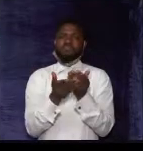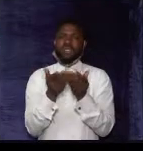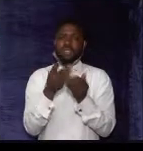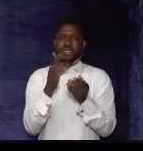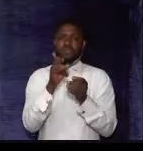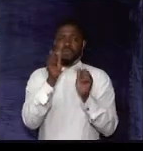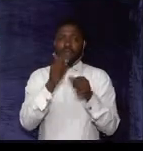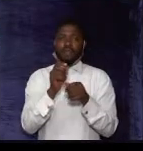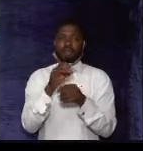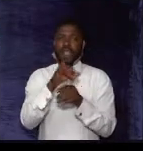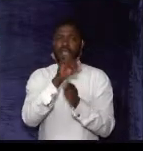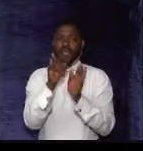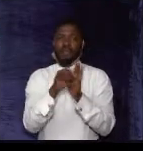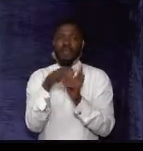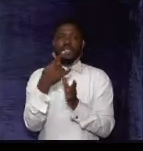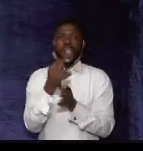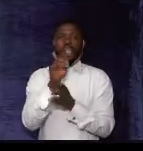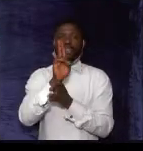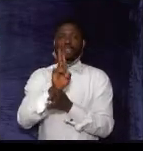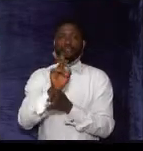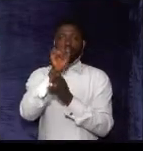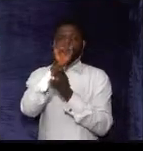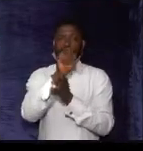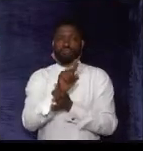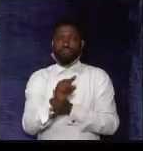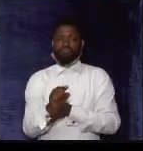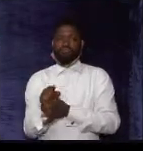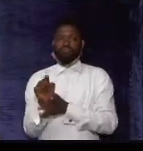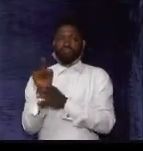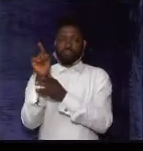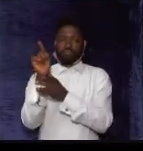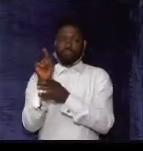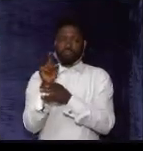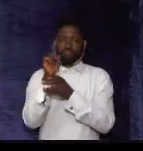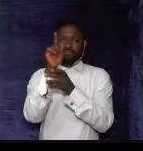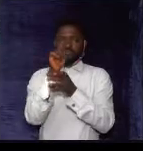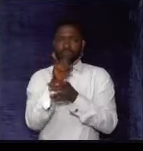side, and easily you can identify the U.